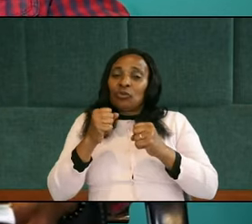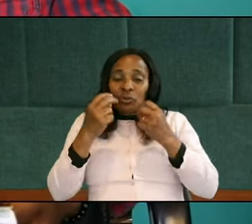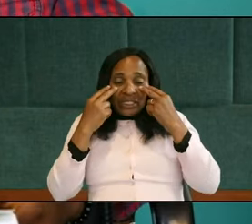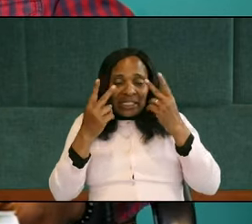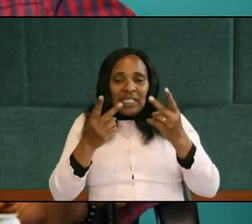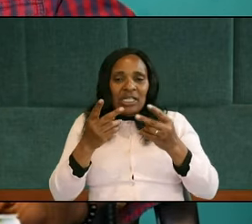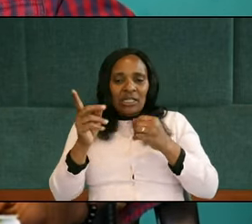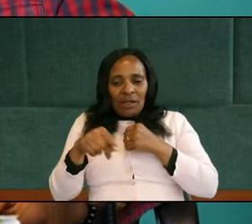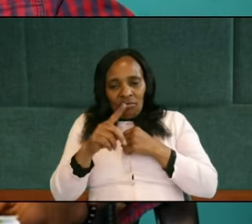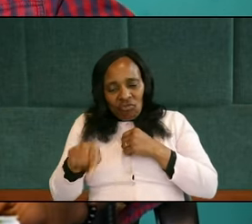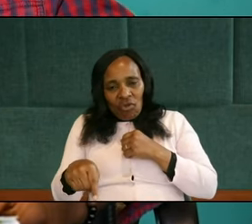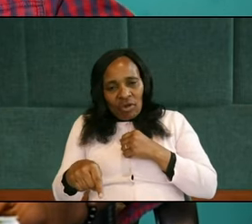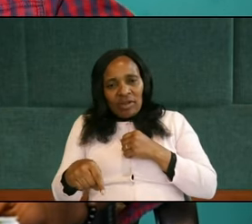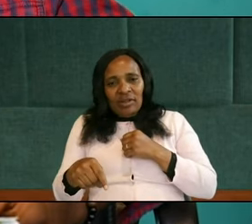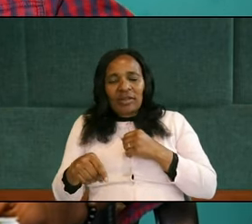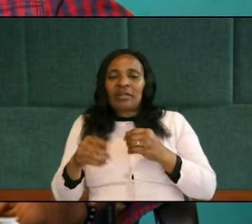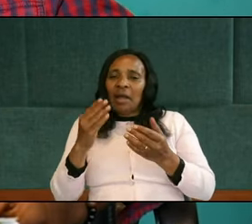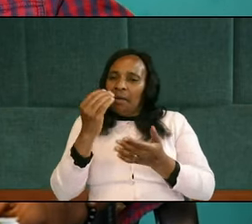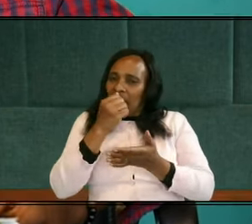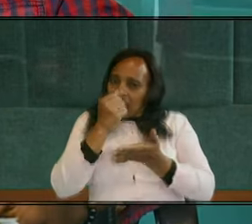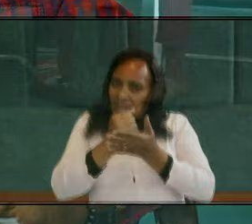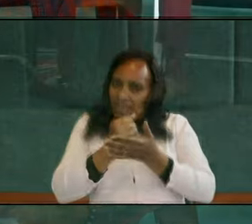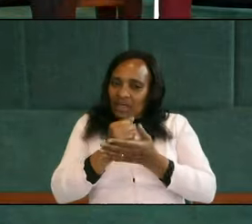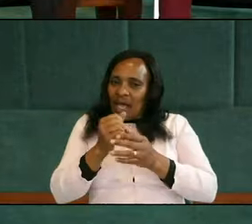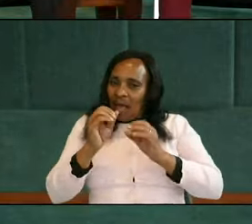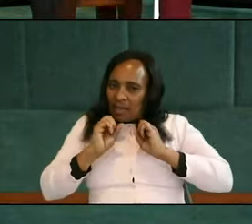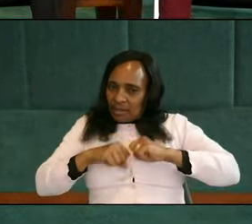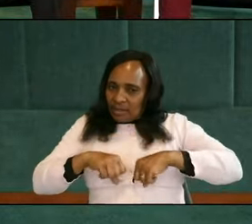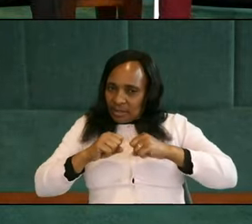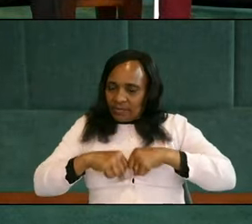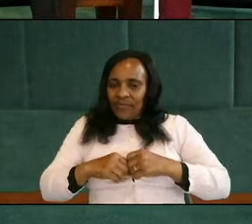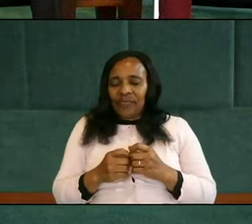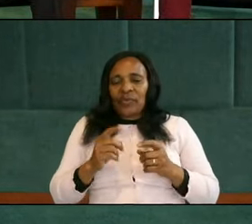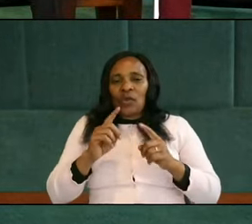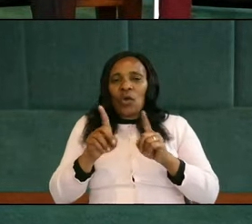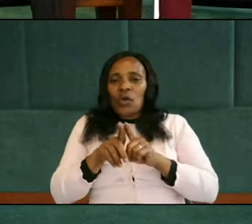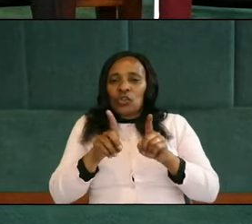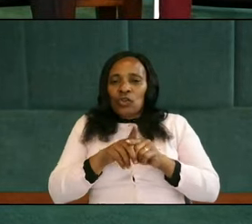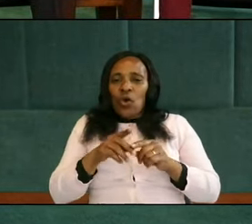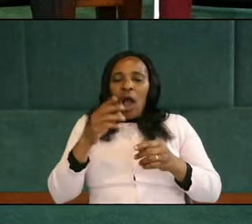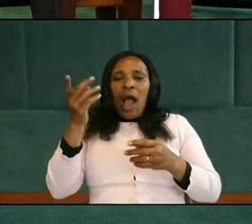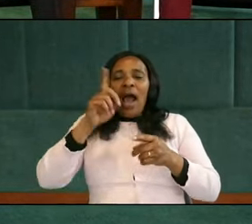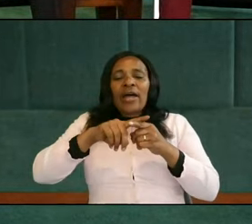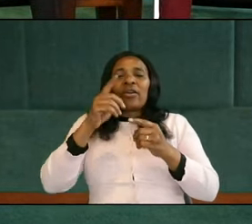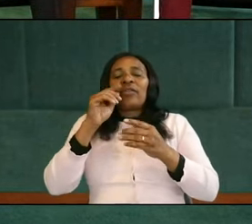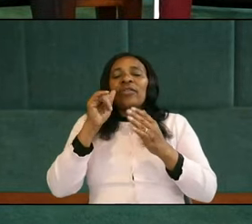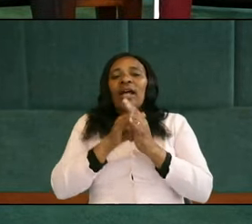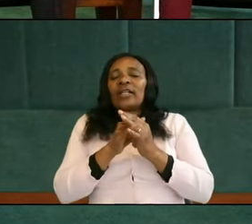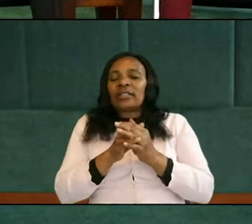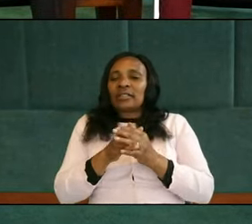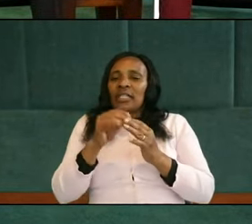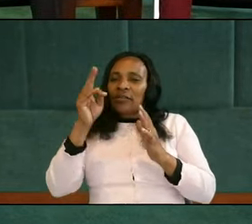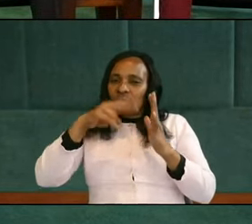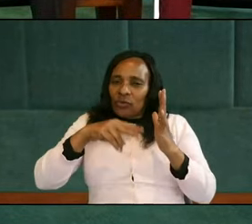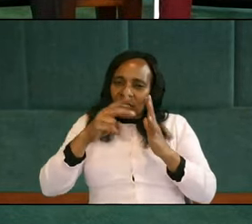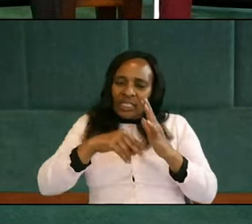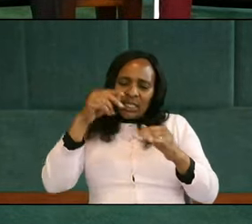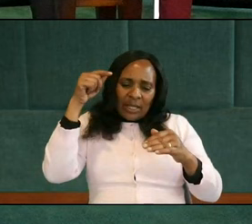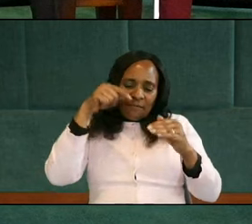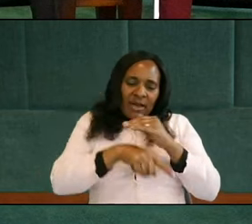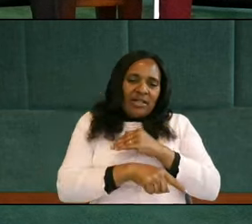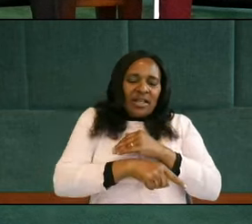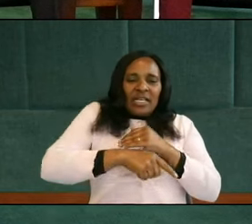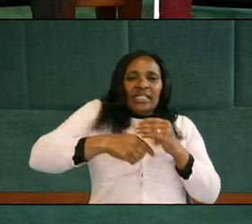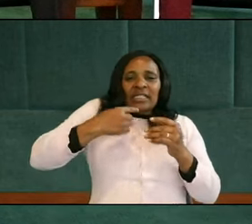mistake. Amen. Amen. I absolutely agree with that. And also just to add on to that, if you read the further insight,